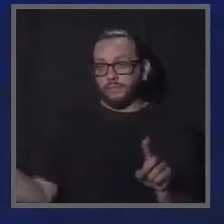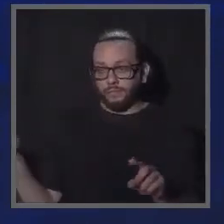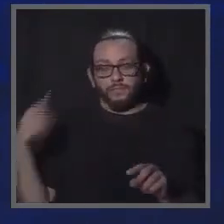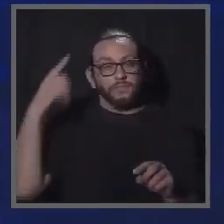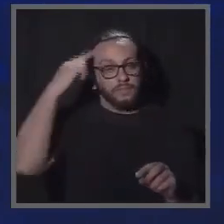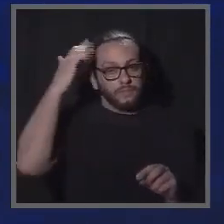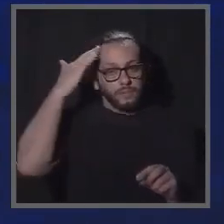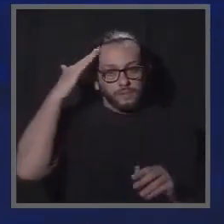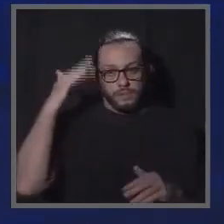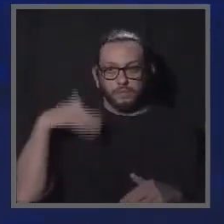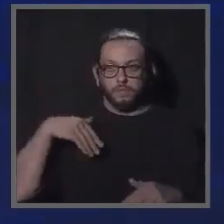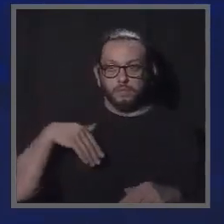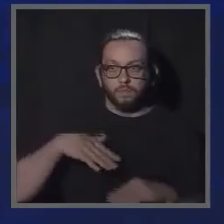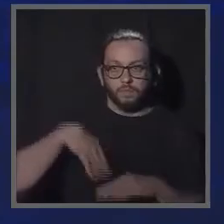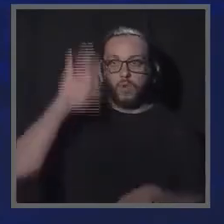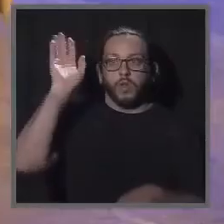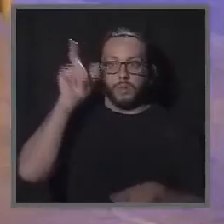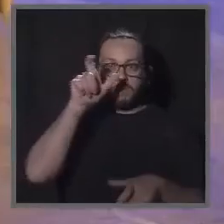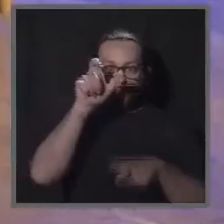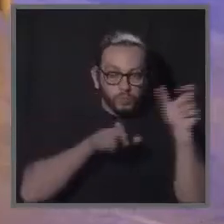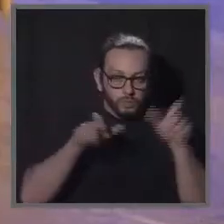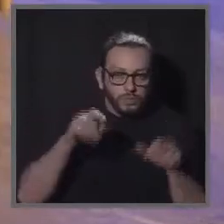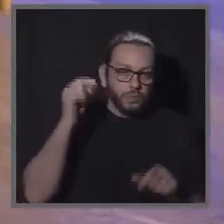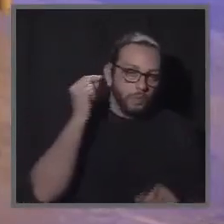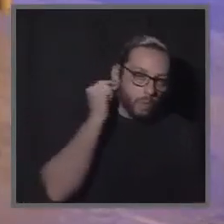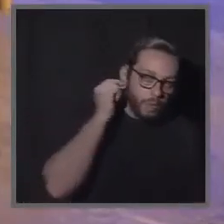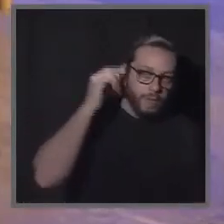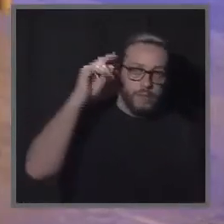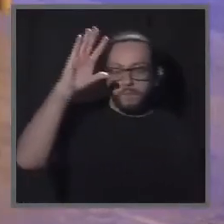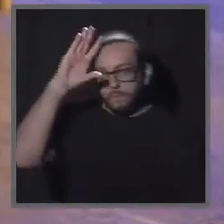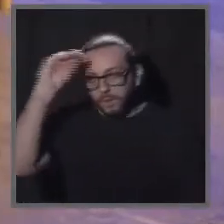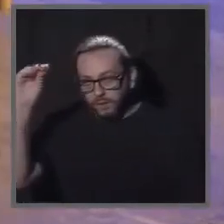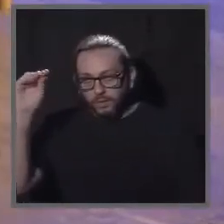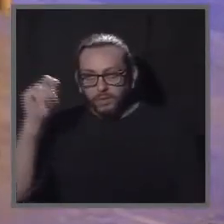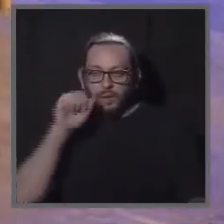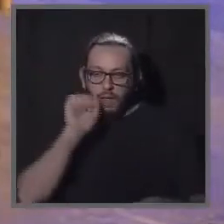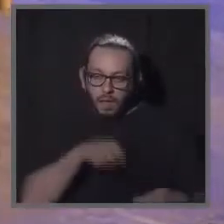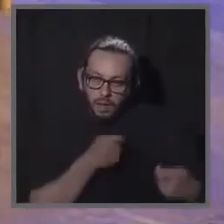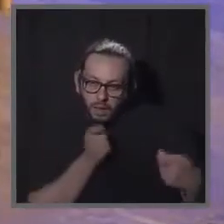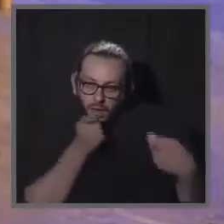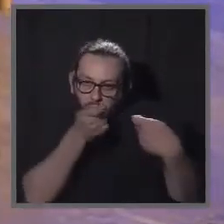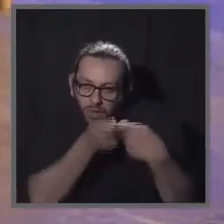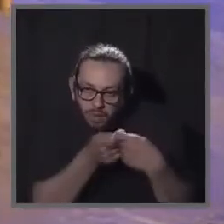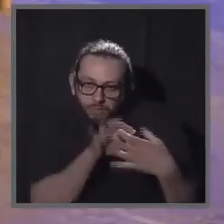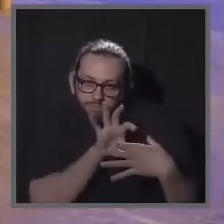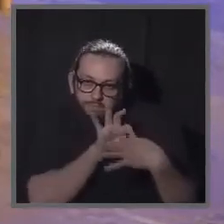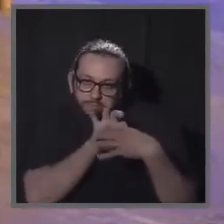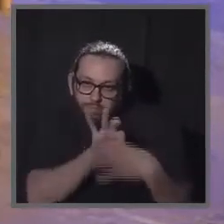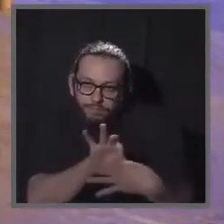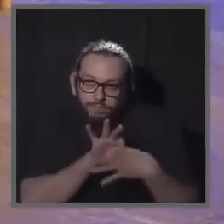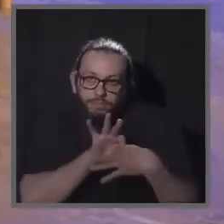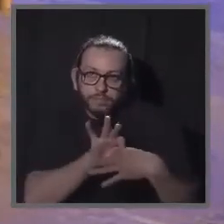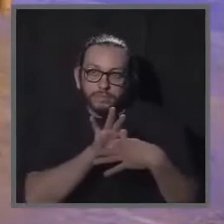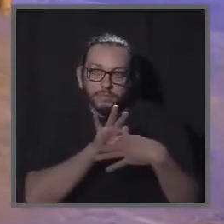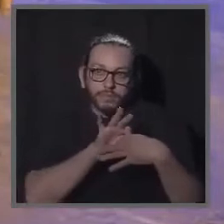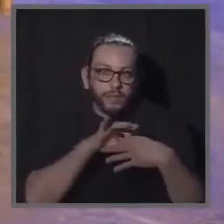greater possibility to be closer to the citizens,